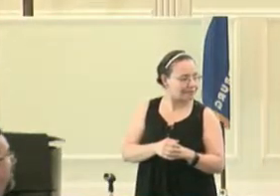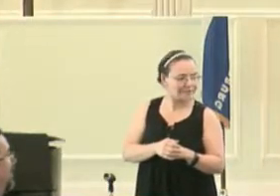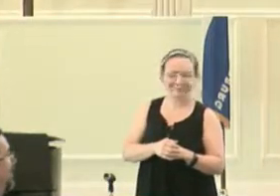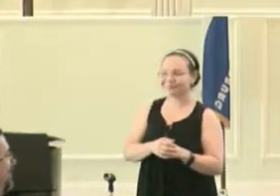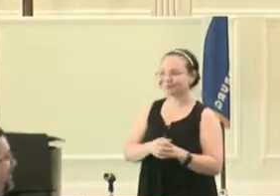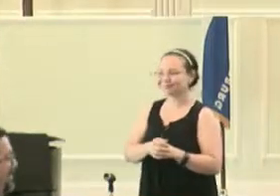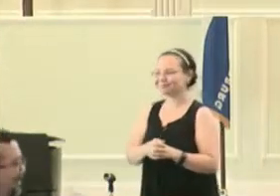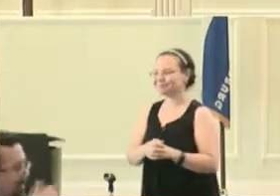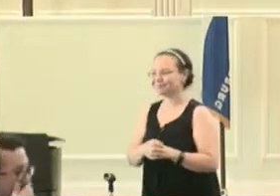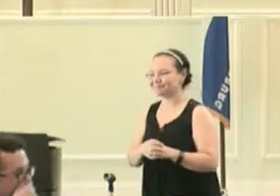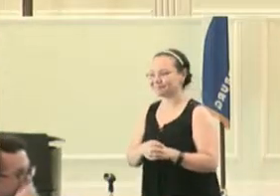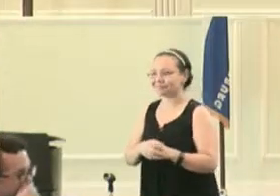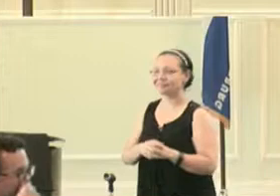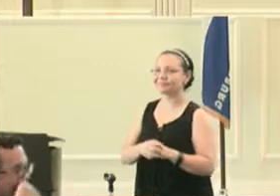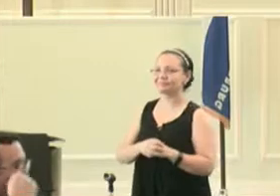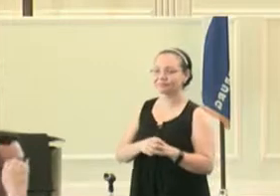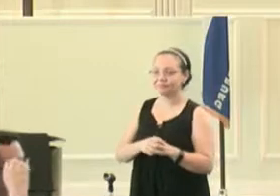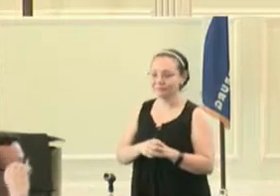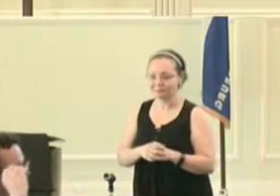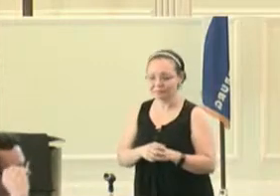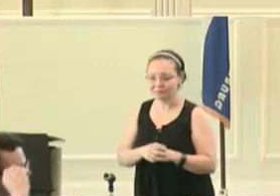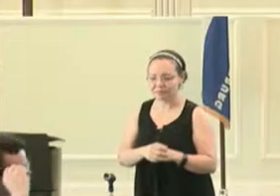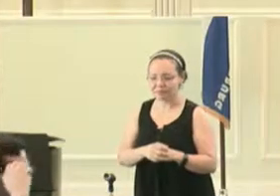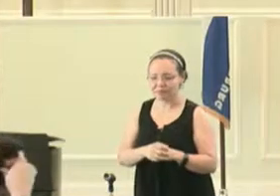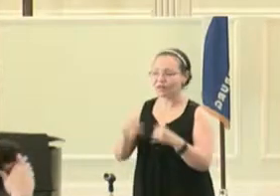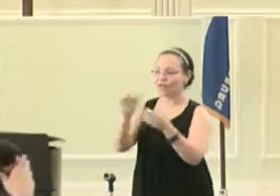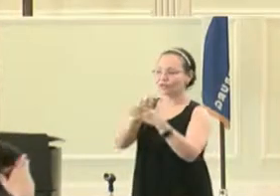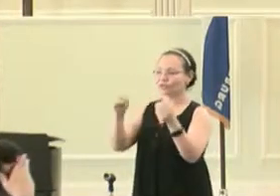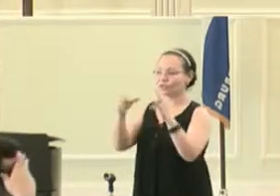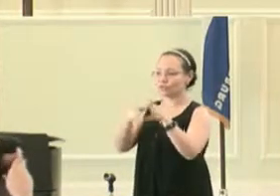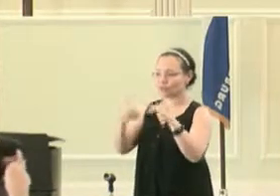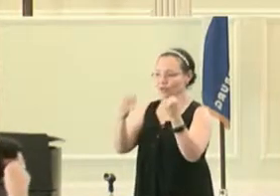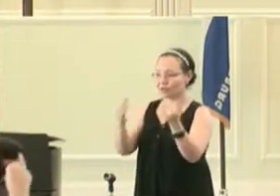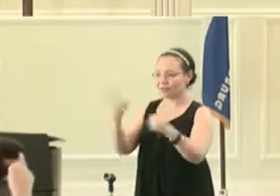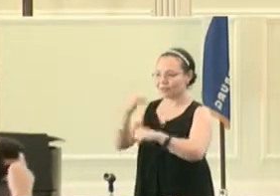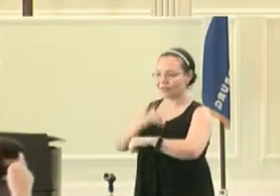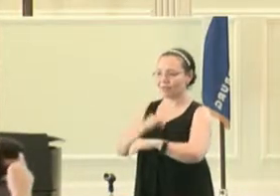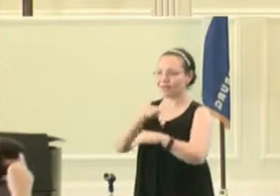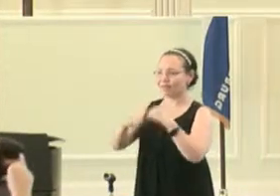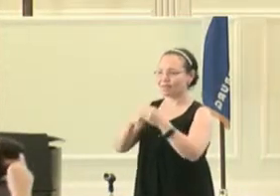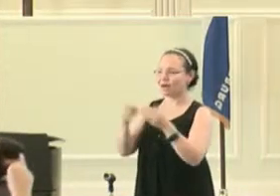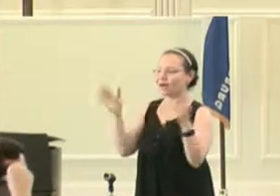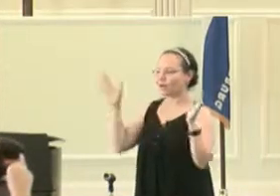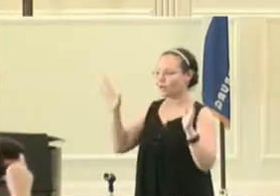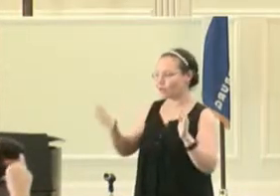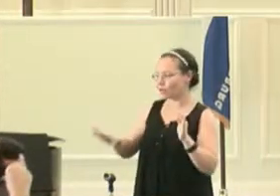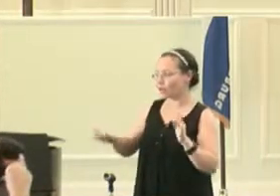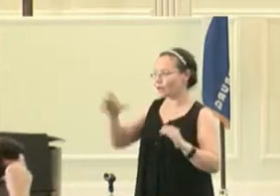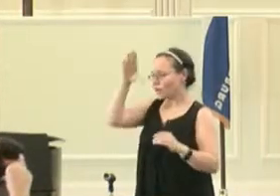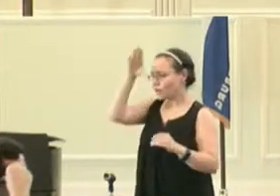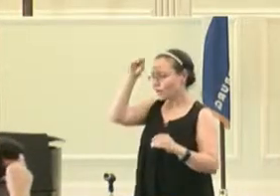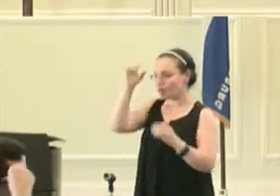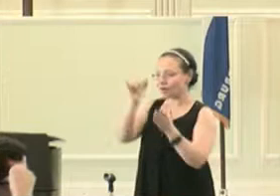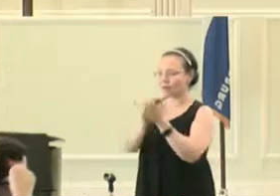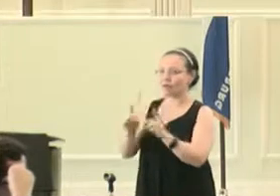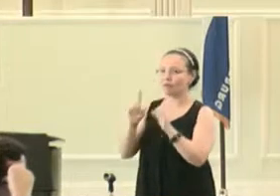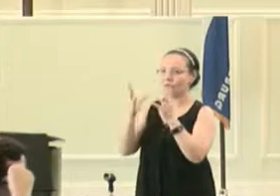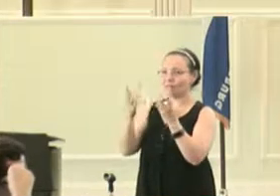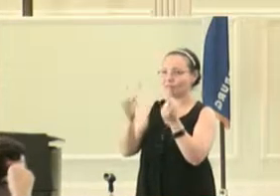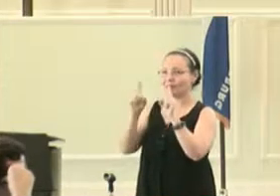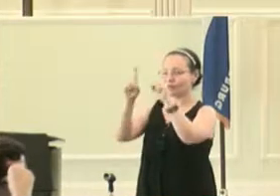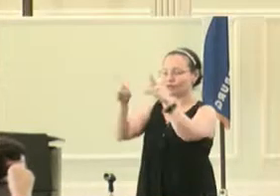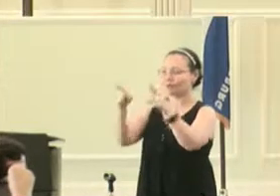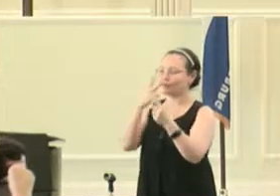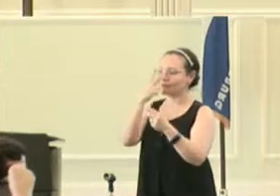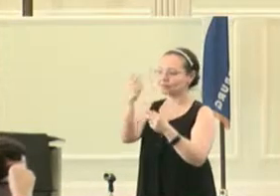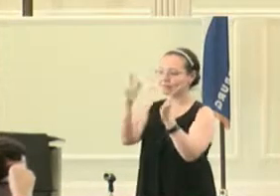Sorry. Okay, now it's working, right? Okay, the story today is about a little boy that wanted to go see